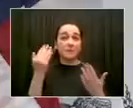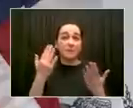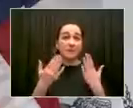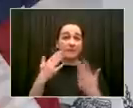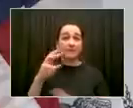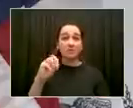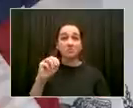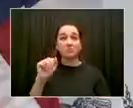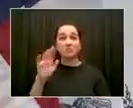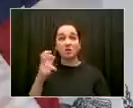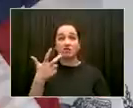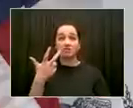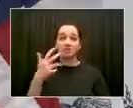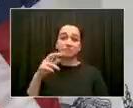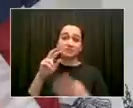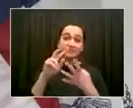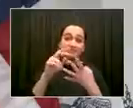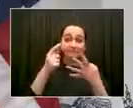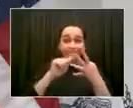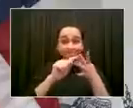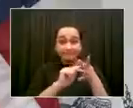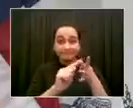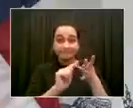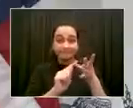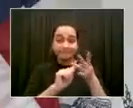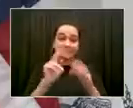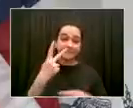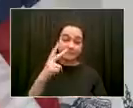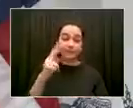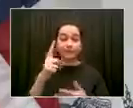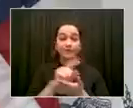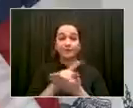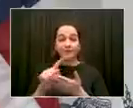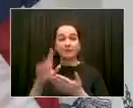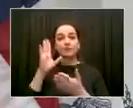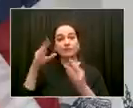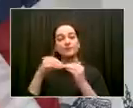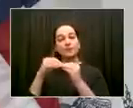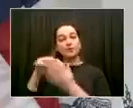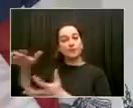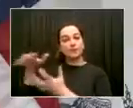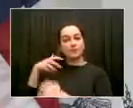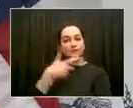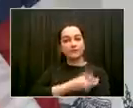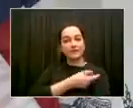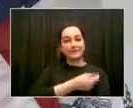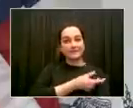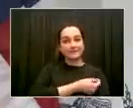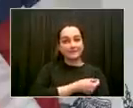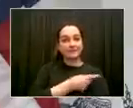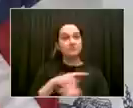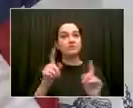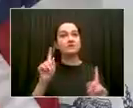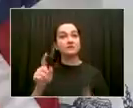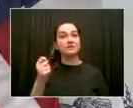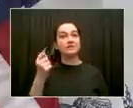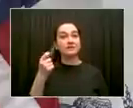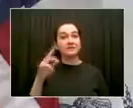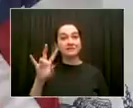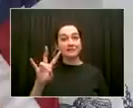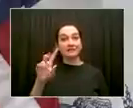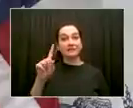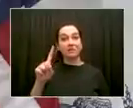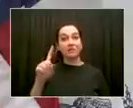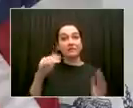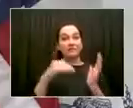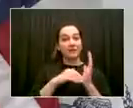Even 71,000 moves us forward. It doesn't get us where we need to be, which is a total of 500,000 or more doses per week